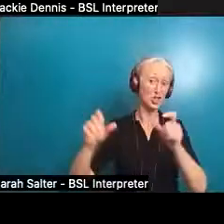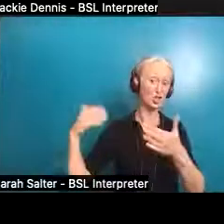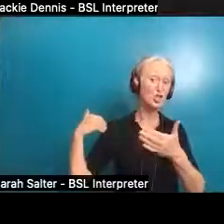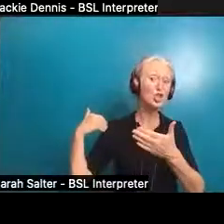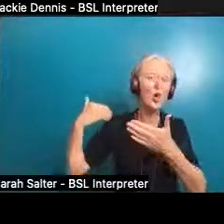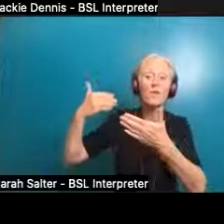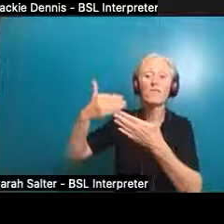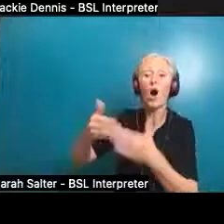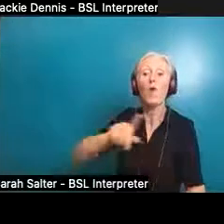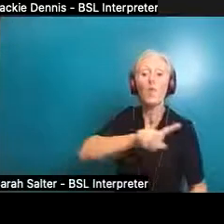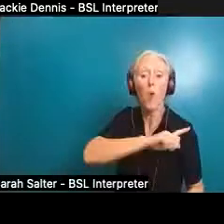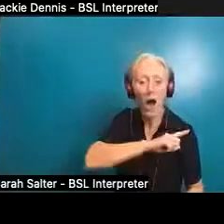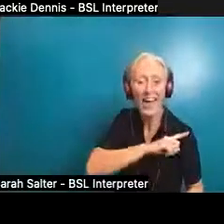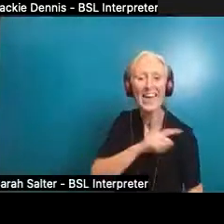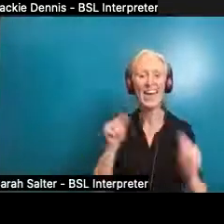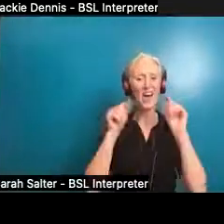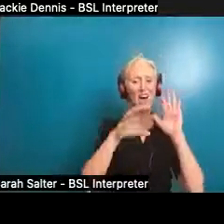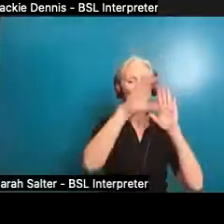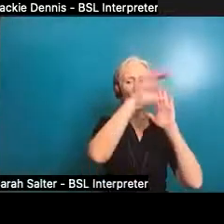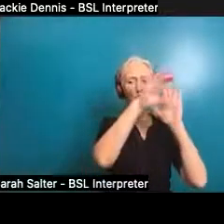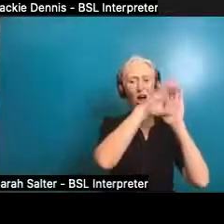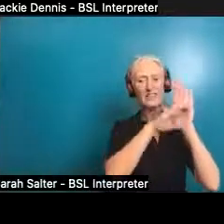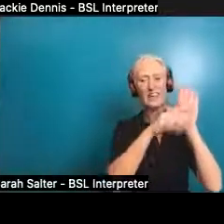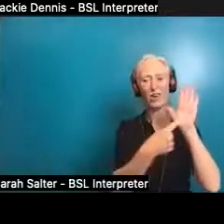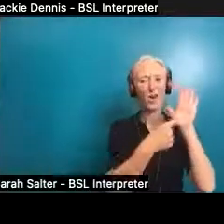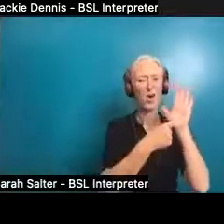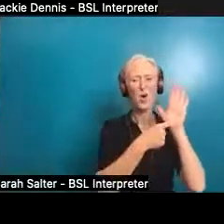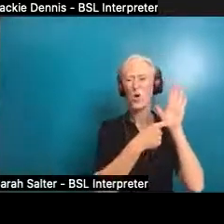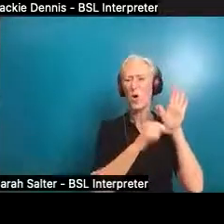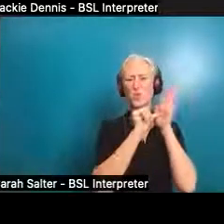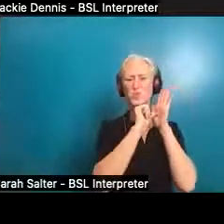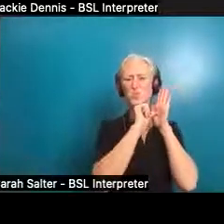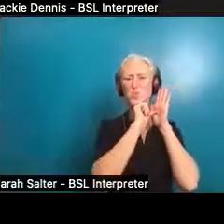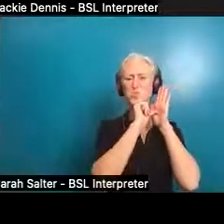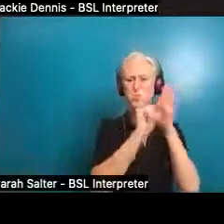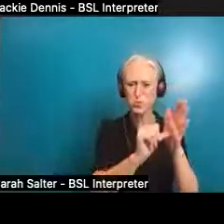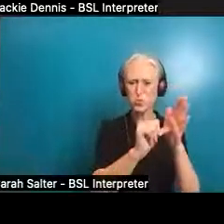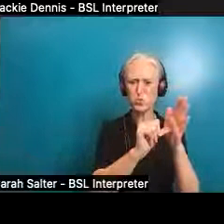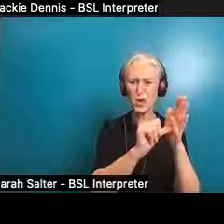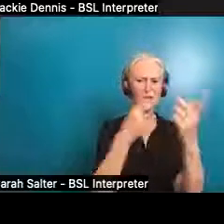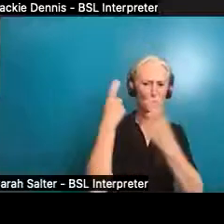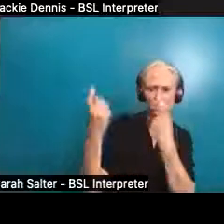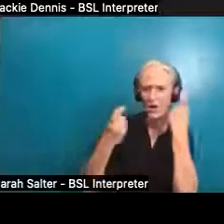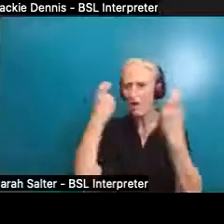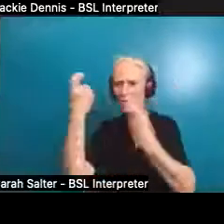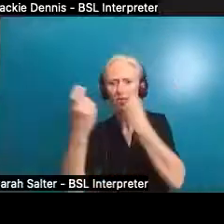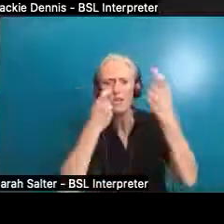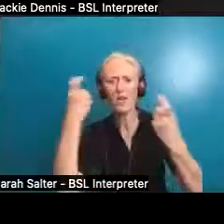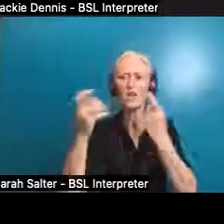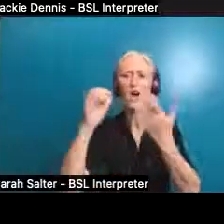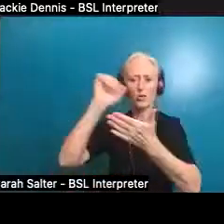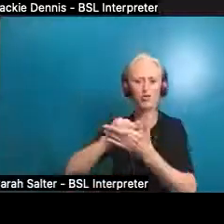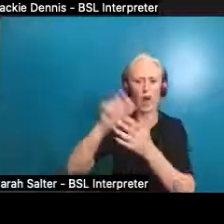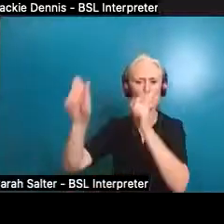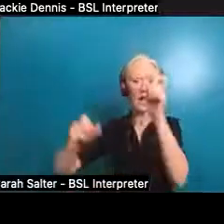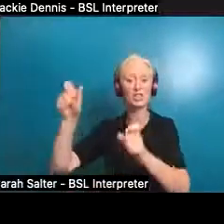the criteria for this trial has been incredibly tough for patients to meet. And so we've gone back actually